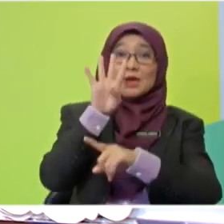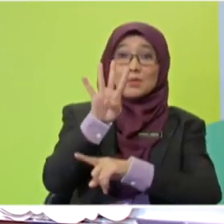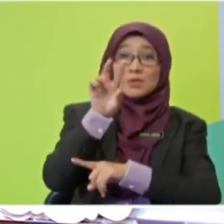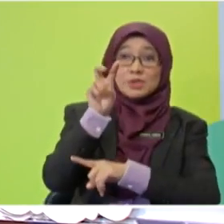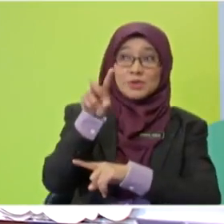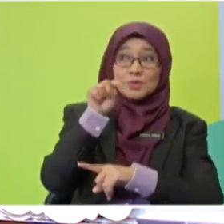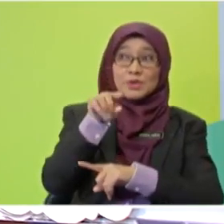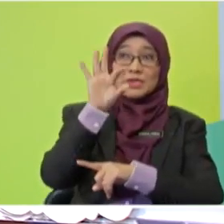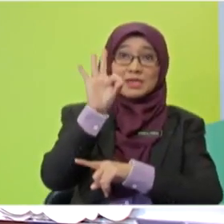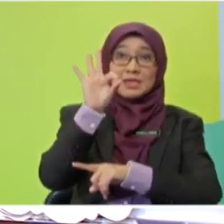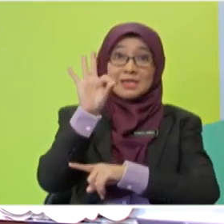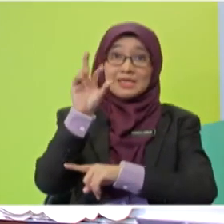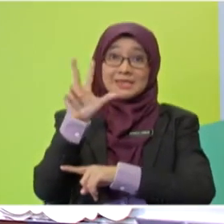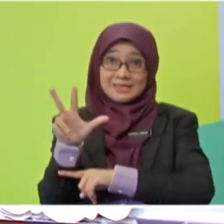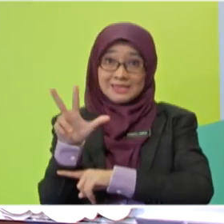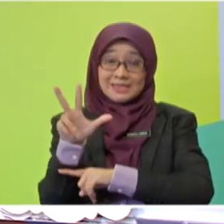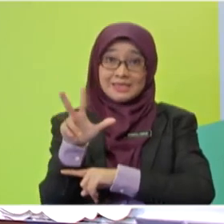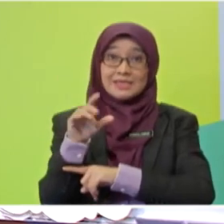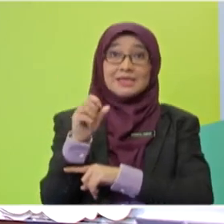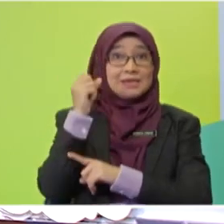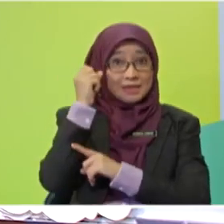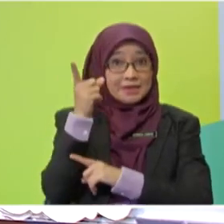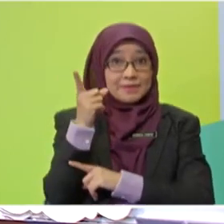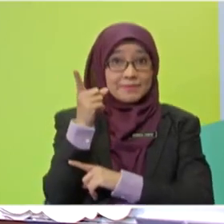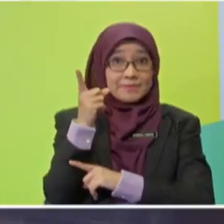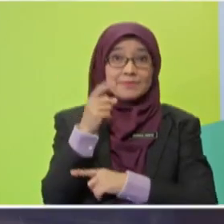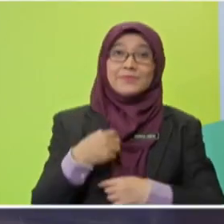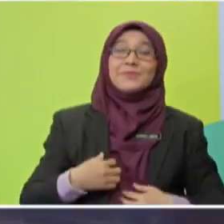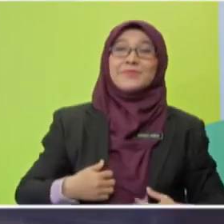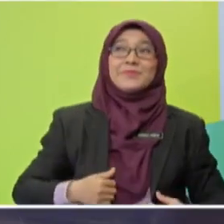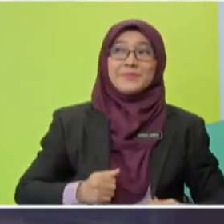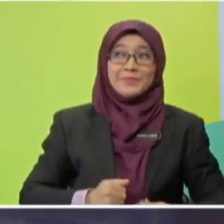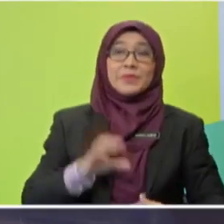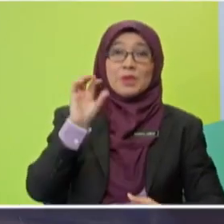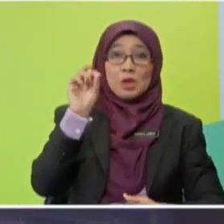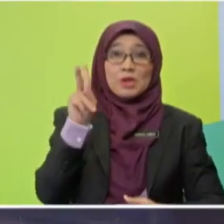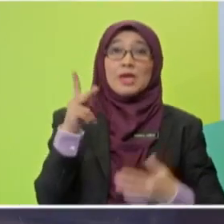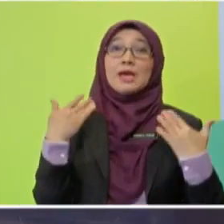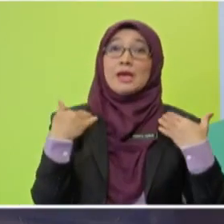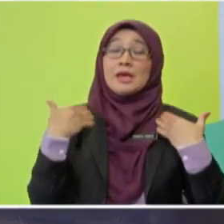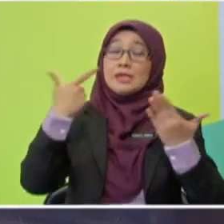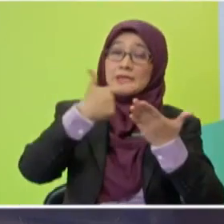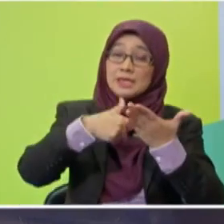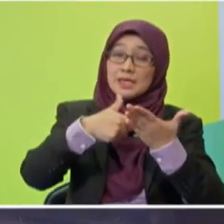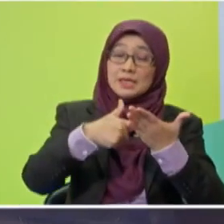42.993. You want to try the third one, Anif? Oh, okay. It's getting more and more challenging here. So, third question is